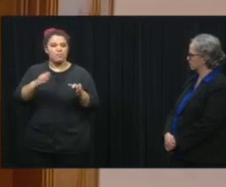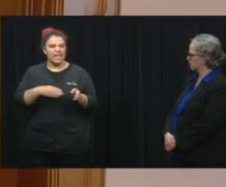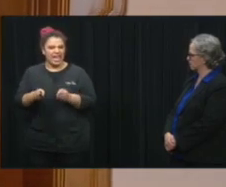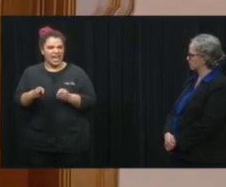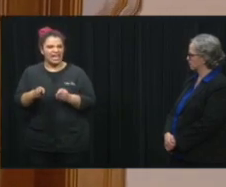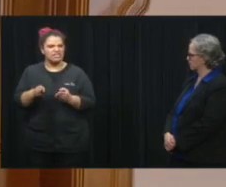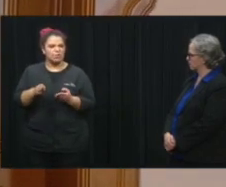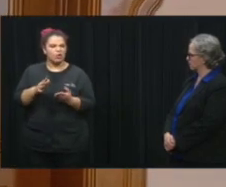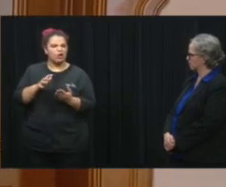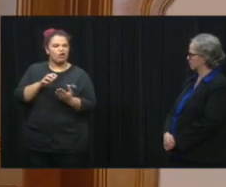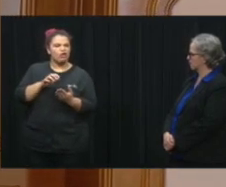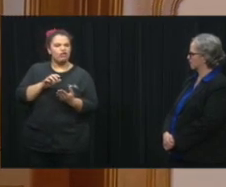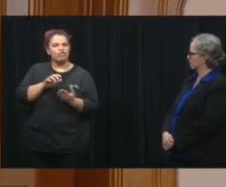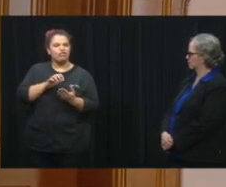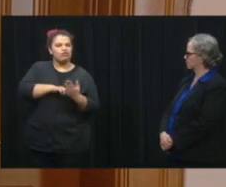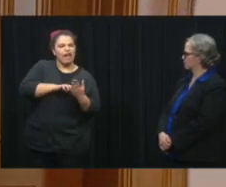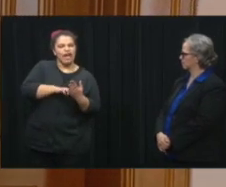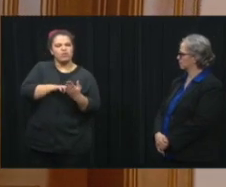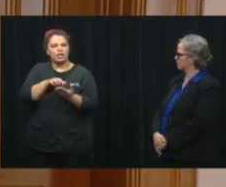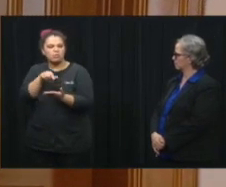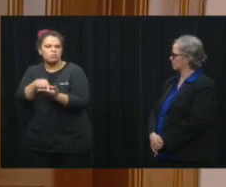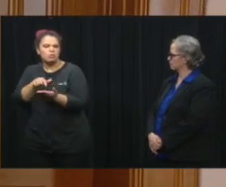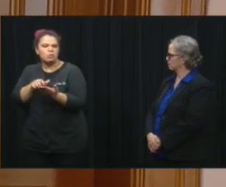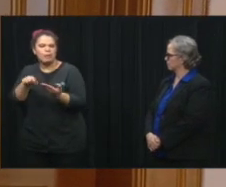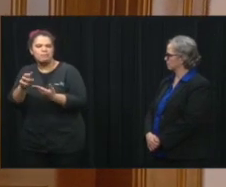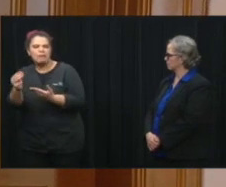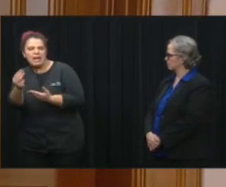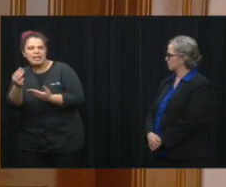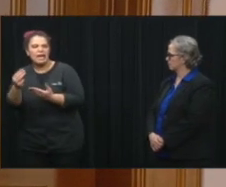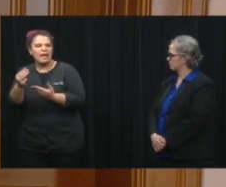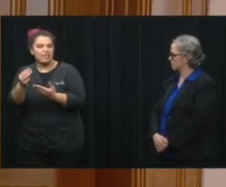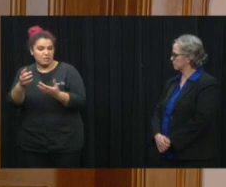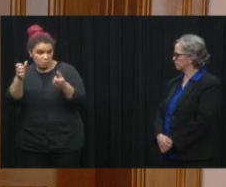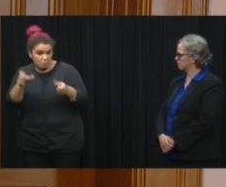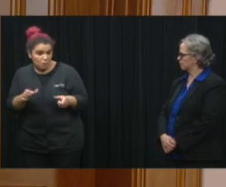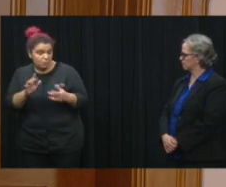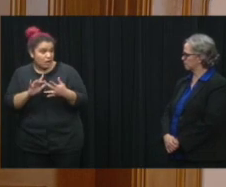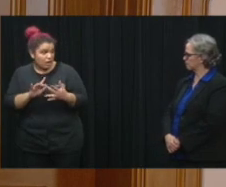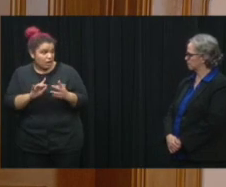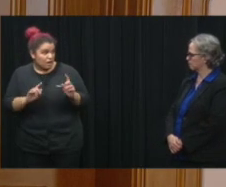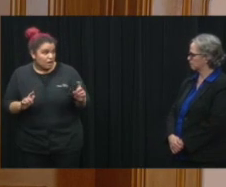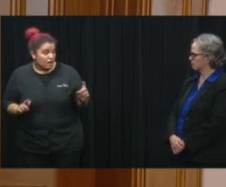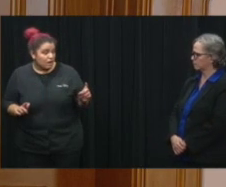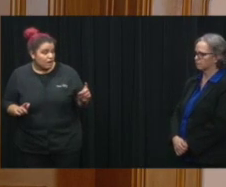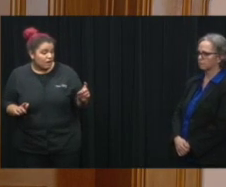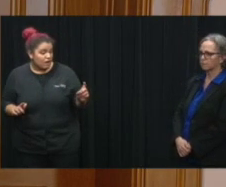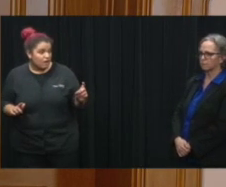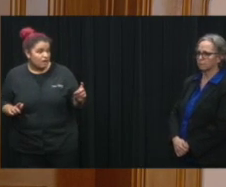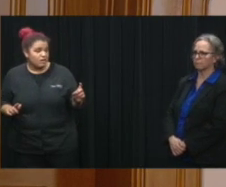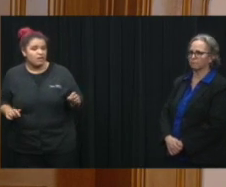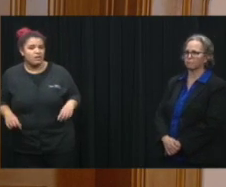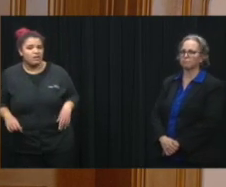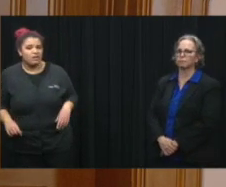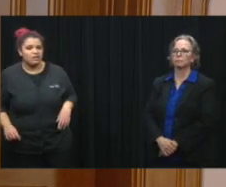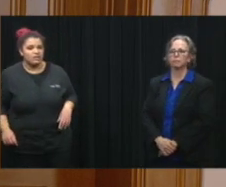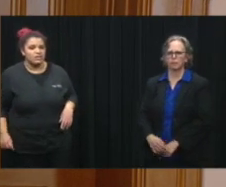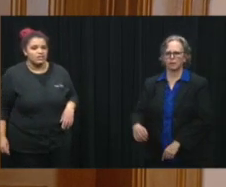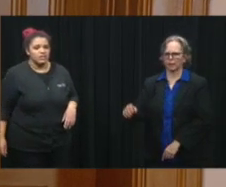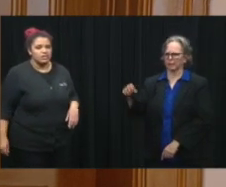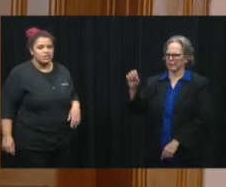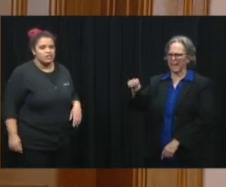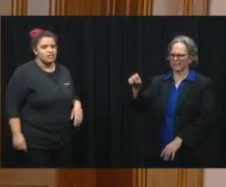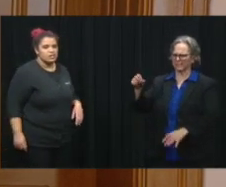plans, will those be posted online? I don't know that we're going to post the actual plans. What we will do,